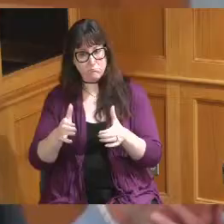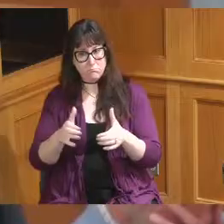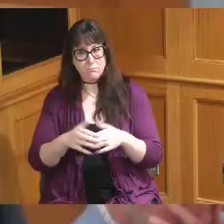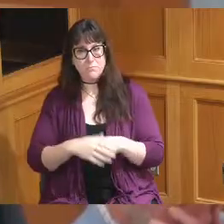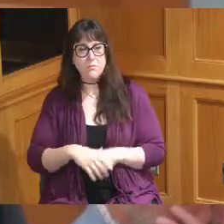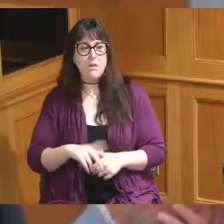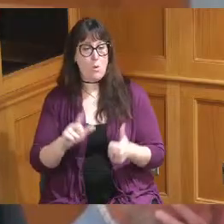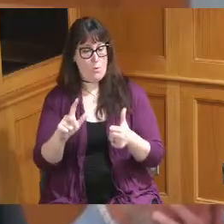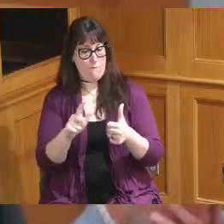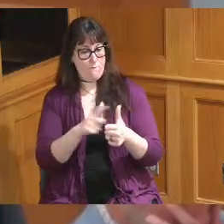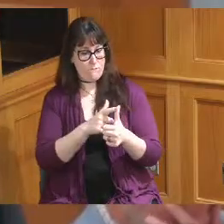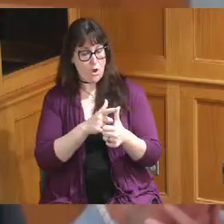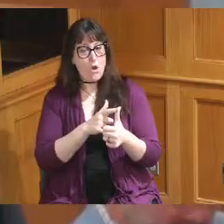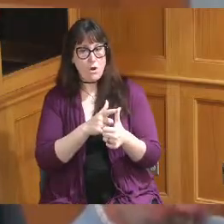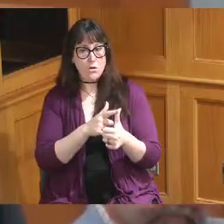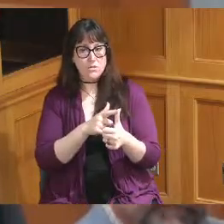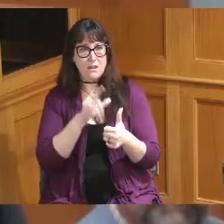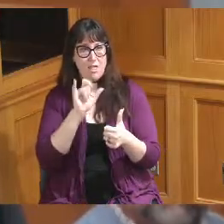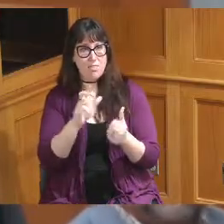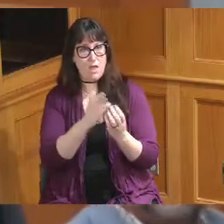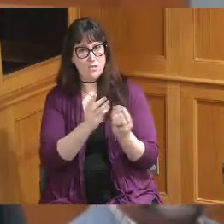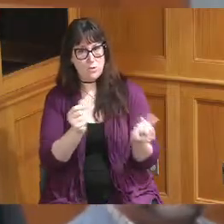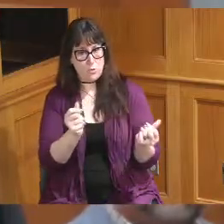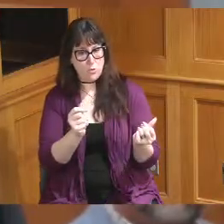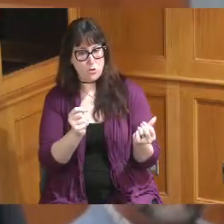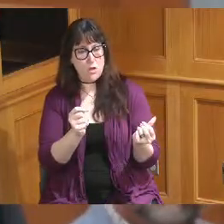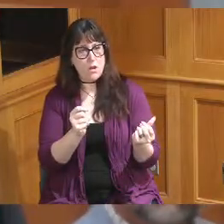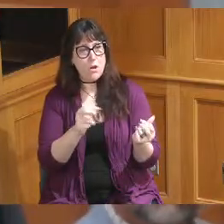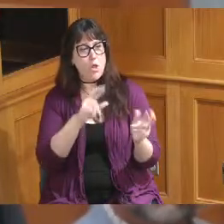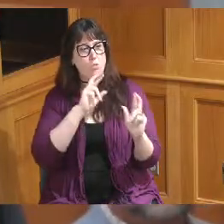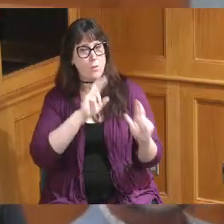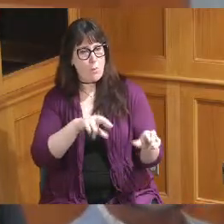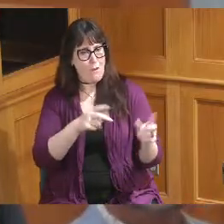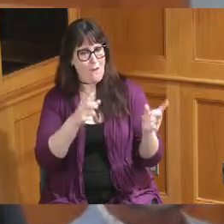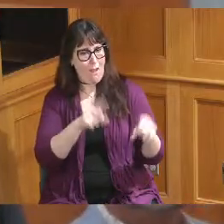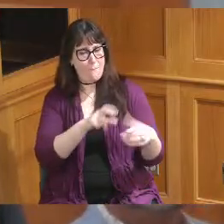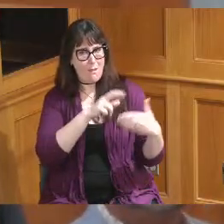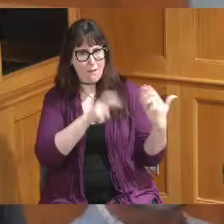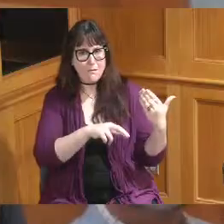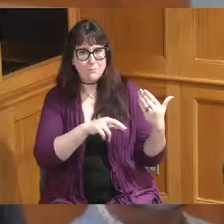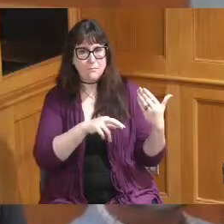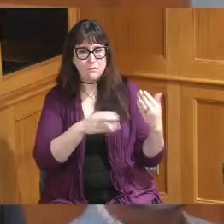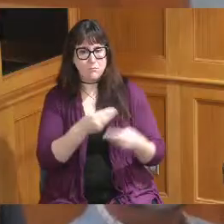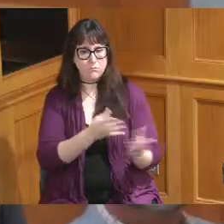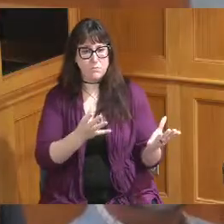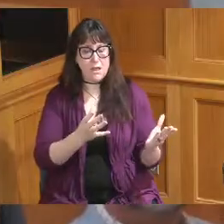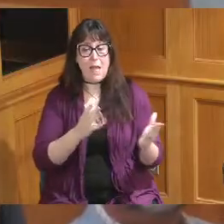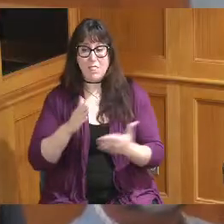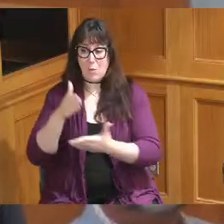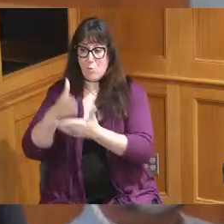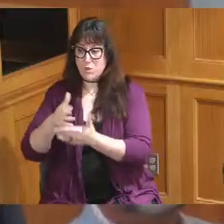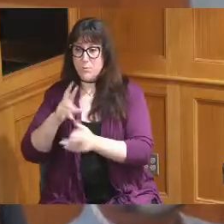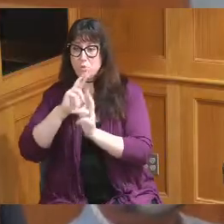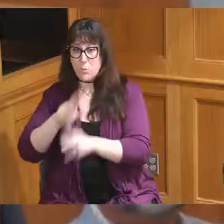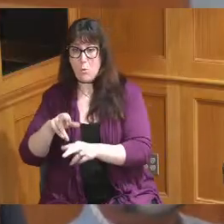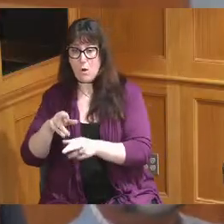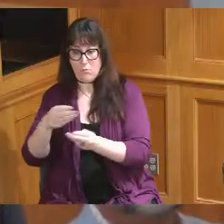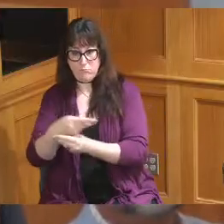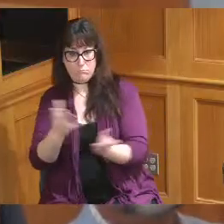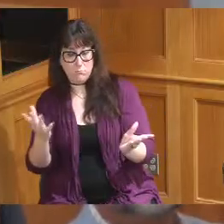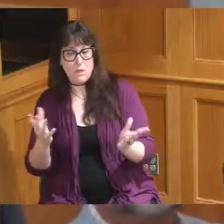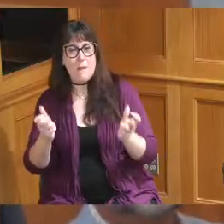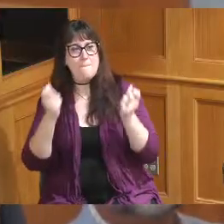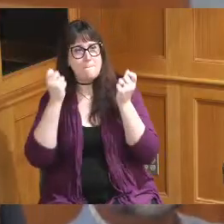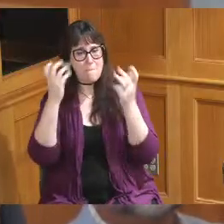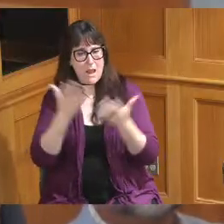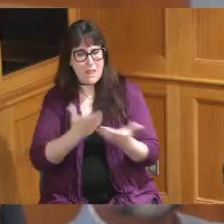When first the 21 CP solution a report came out, and then when the prosecutor's report came out, there was a lot of things that